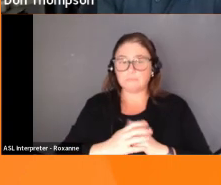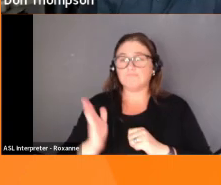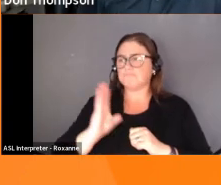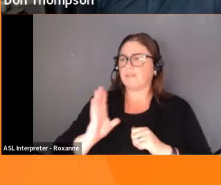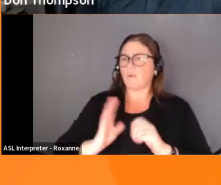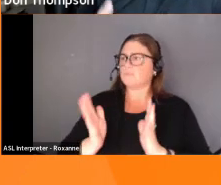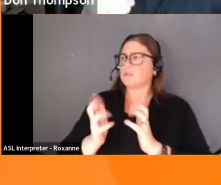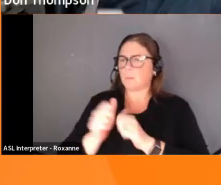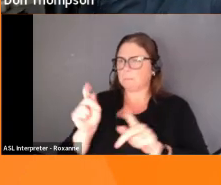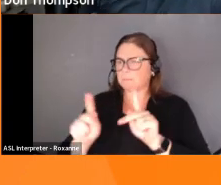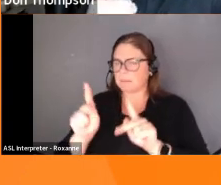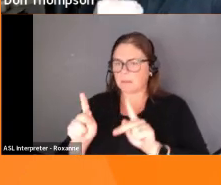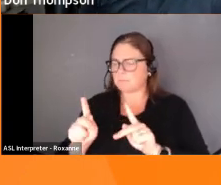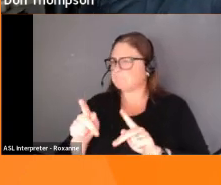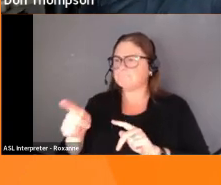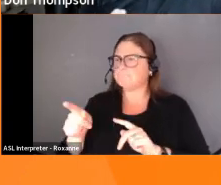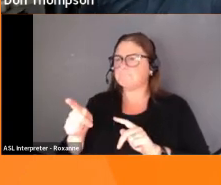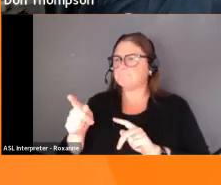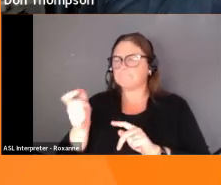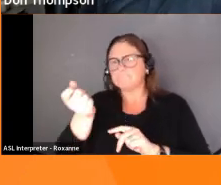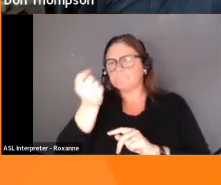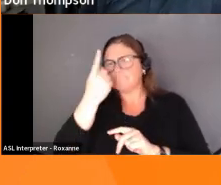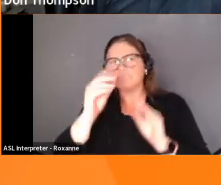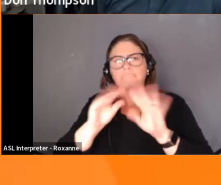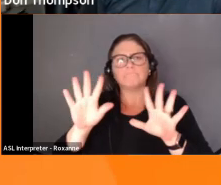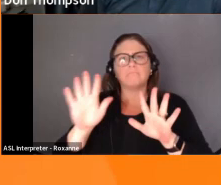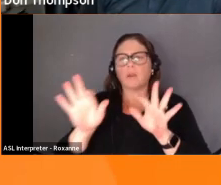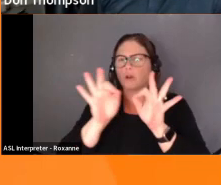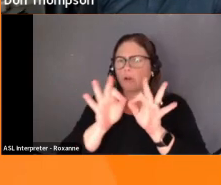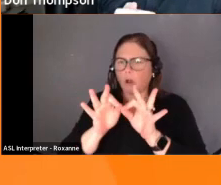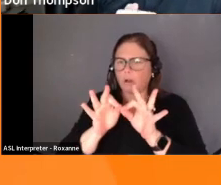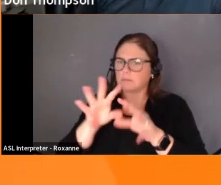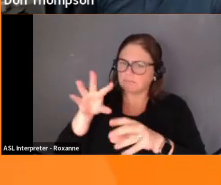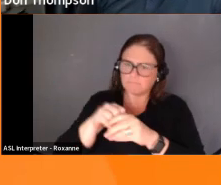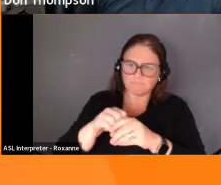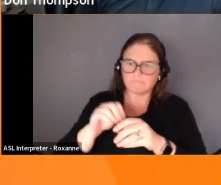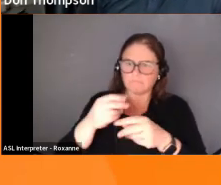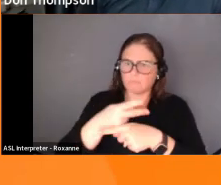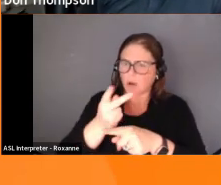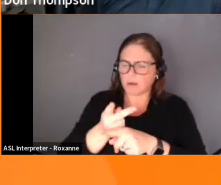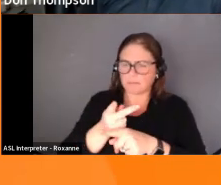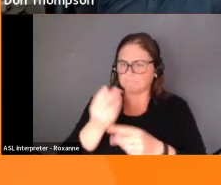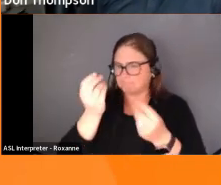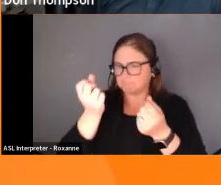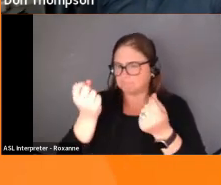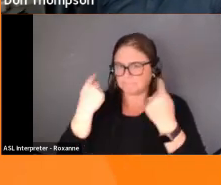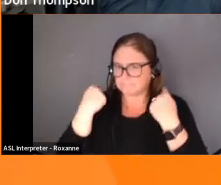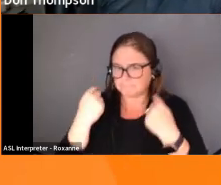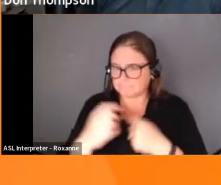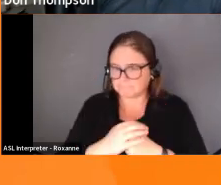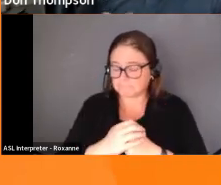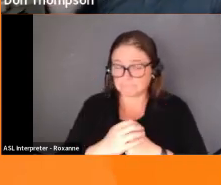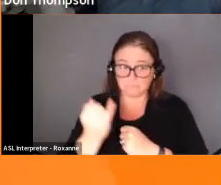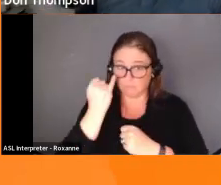that do not have a great understanding of their product costs. If you do not have a great understanding of your product